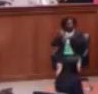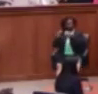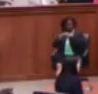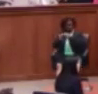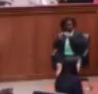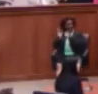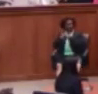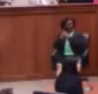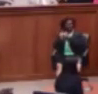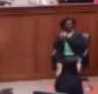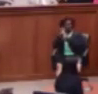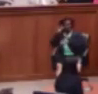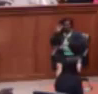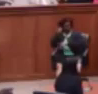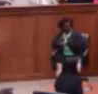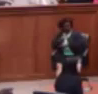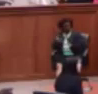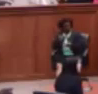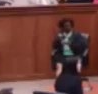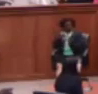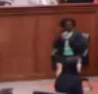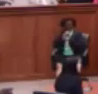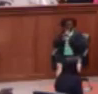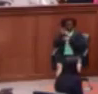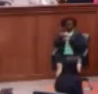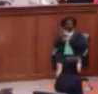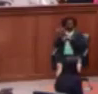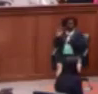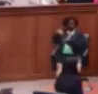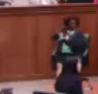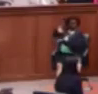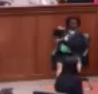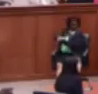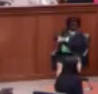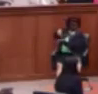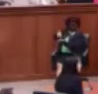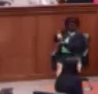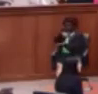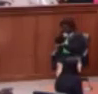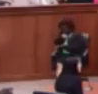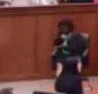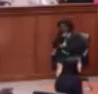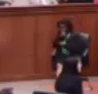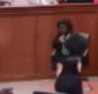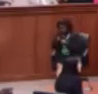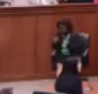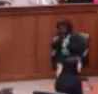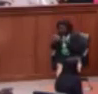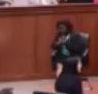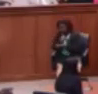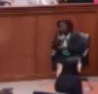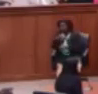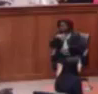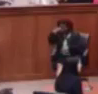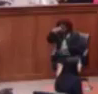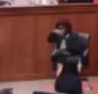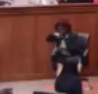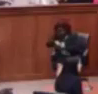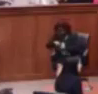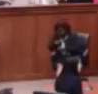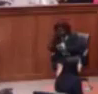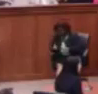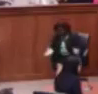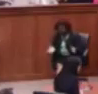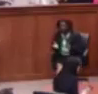wanted to make sure that we got that on the record, that y'all are attempting to try to get parent engagement, because we